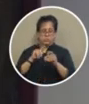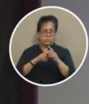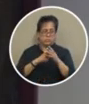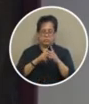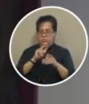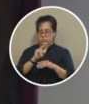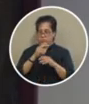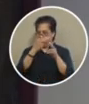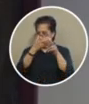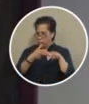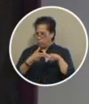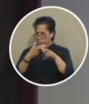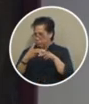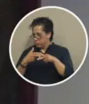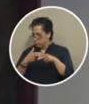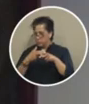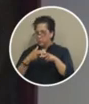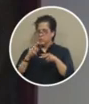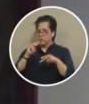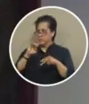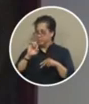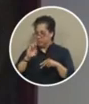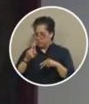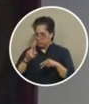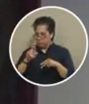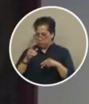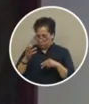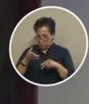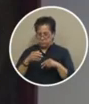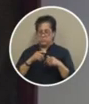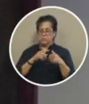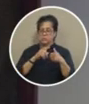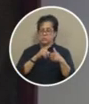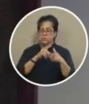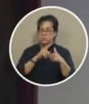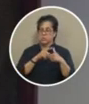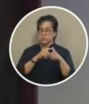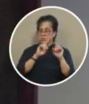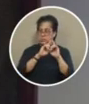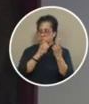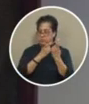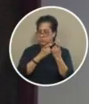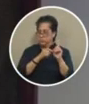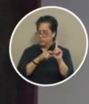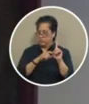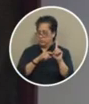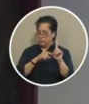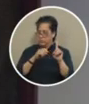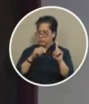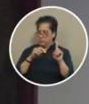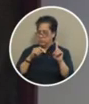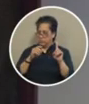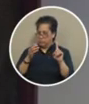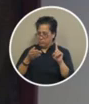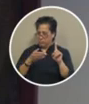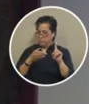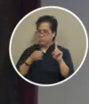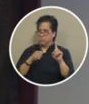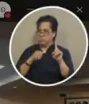roll call. Mayor Margot, Here. Mayor Pro Tem Schwartzbein,